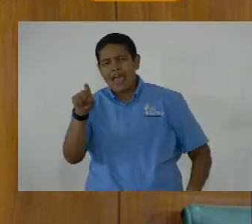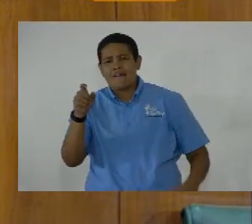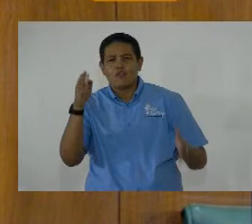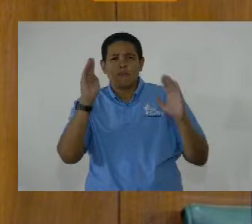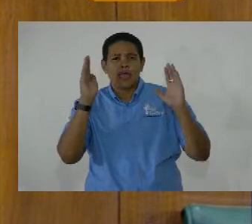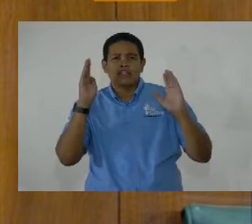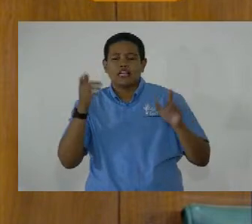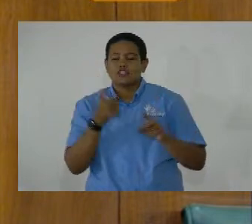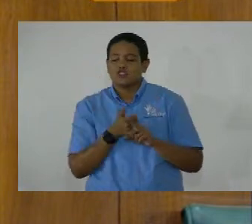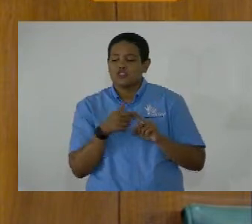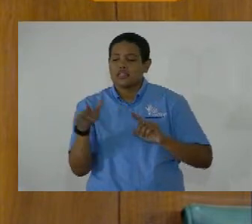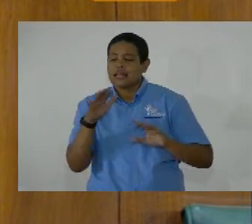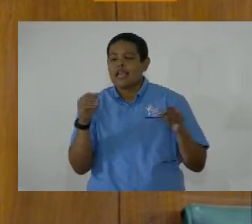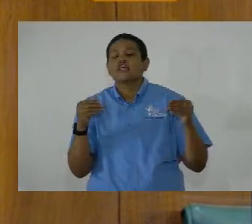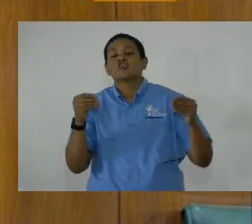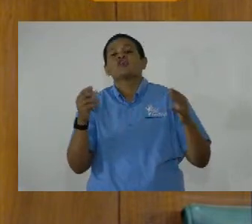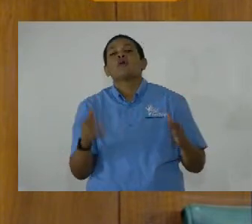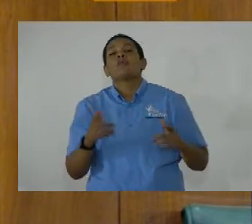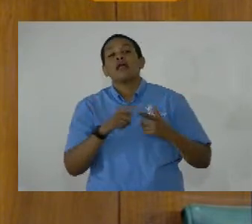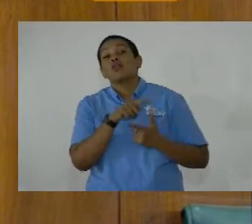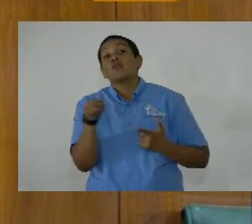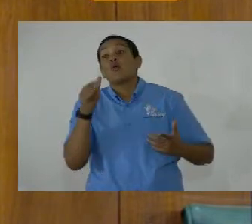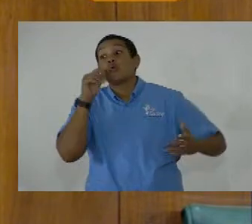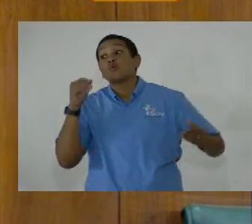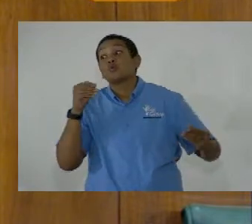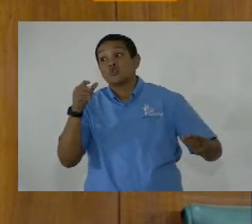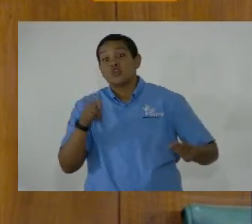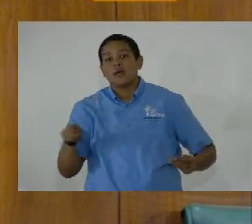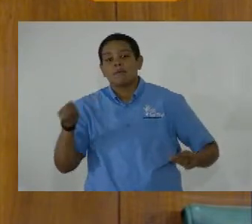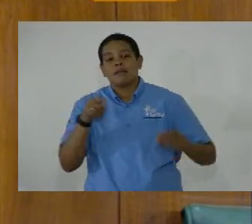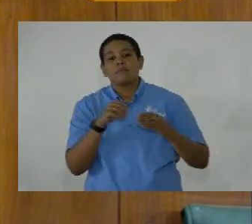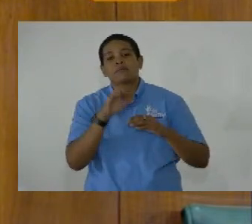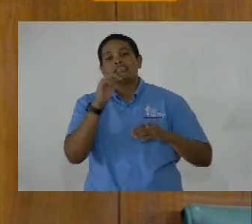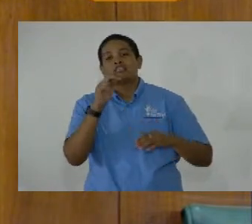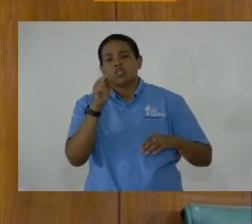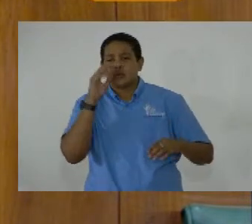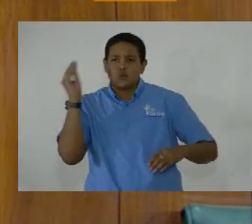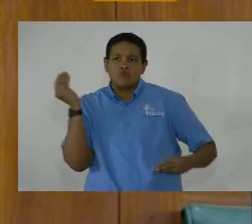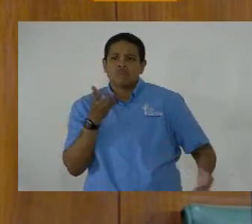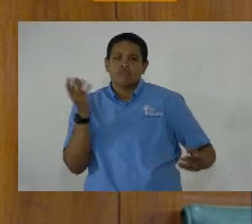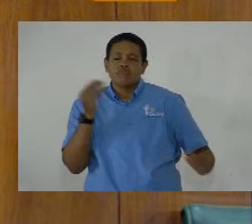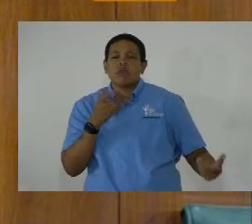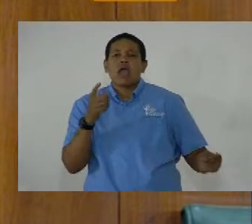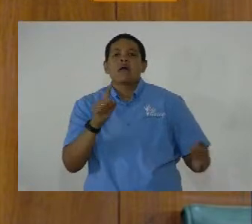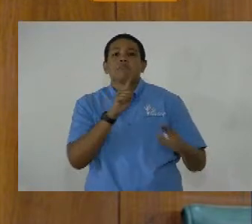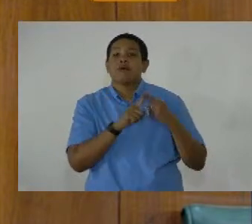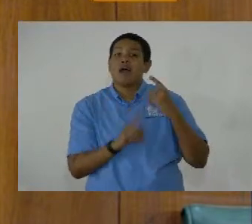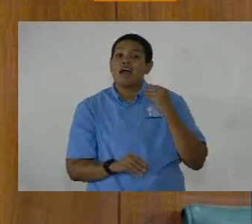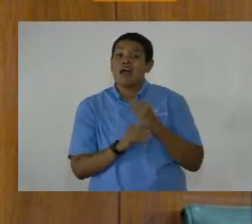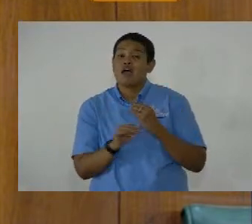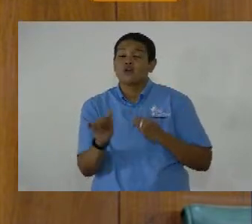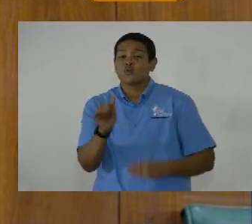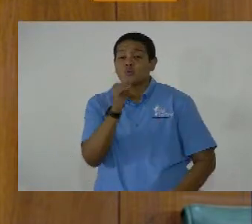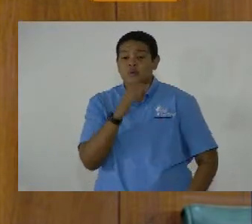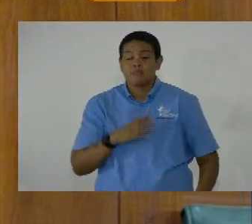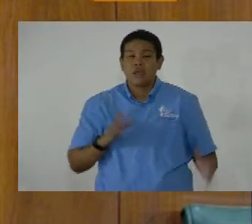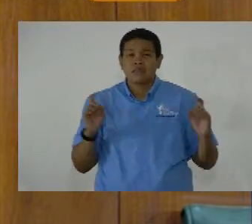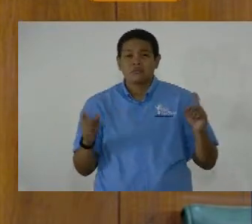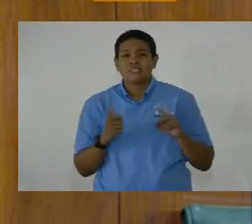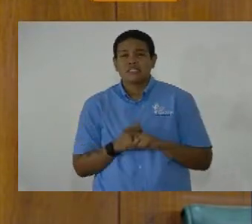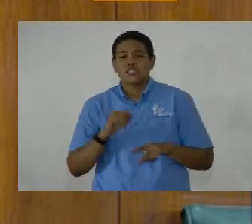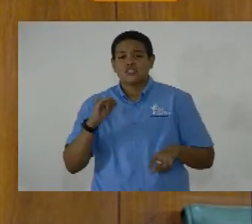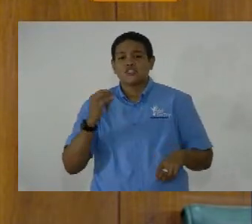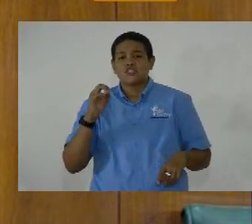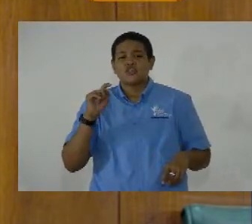attention to their suppliers, those who supply them in the chain. Also, Madam Speaker, the